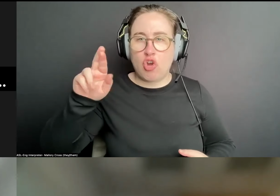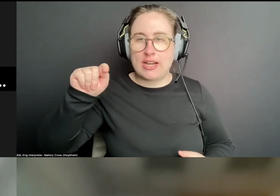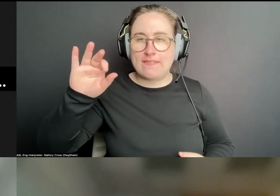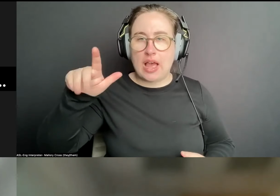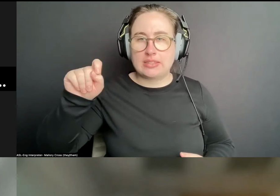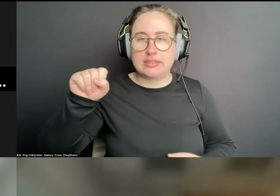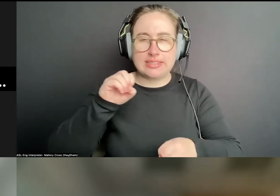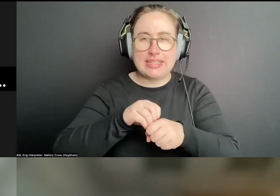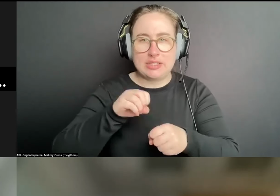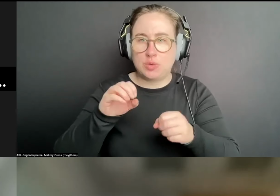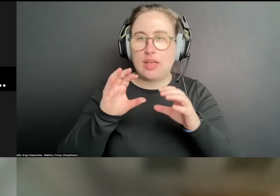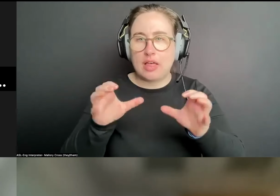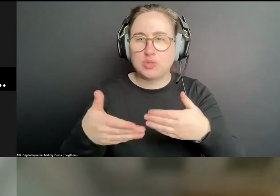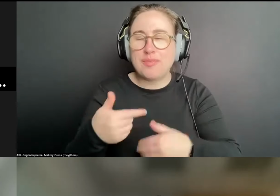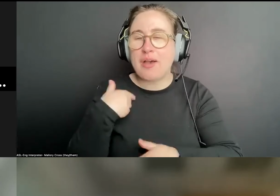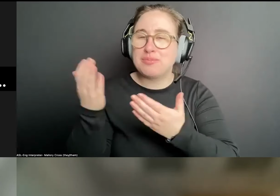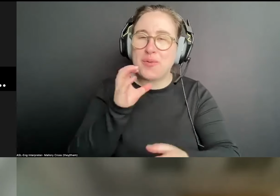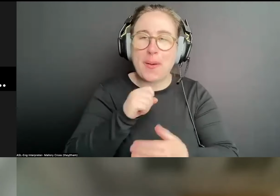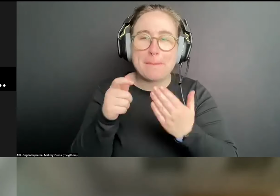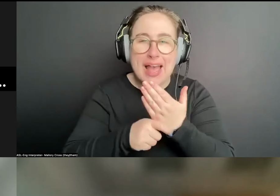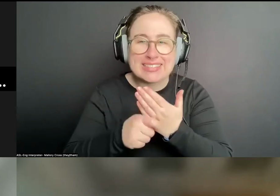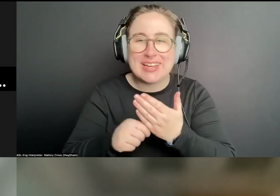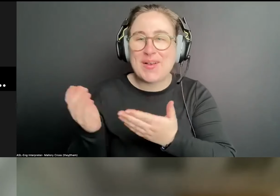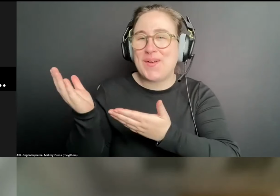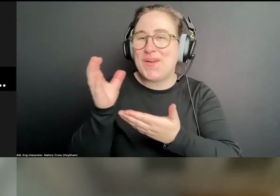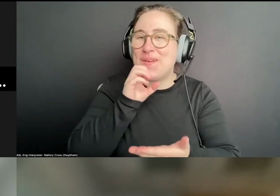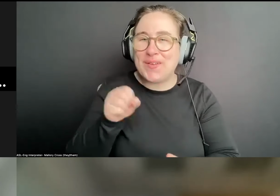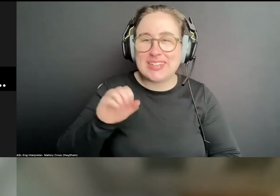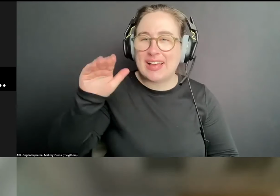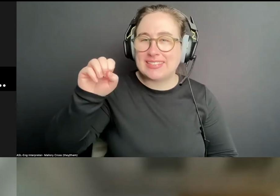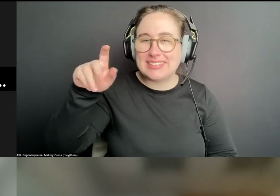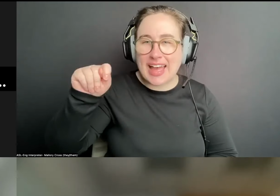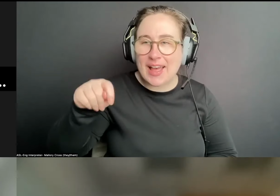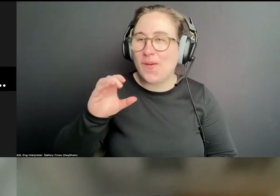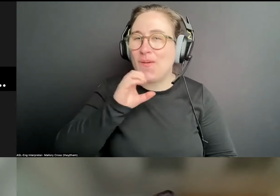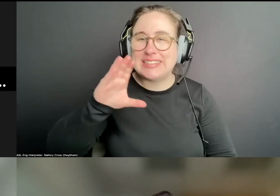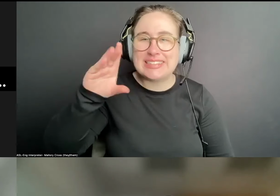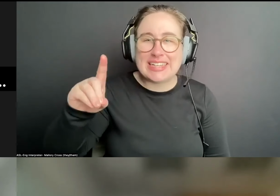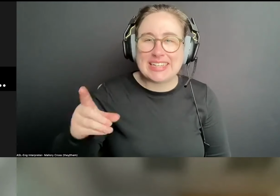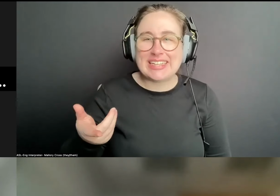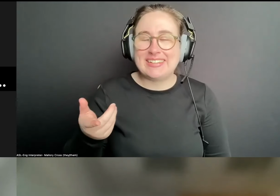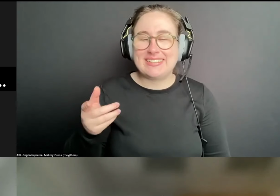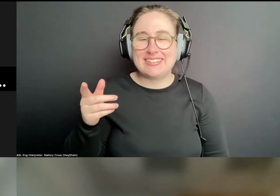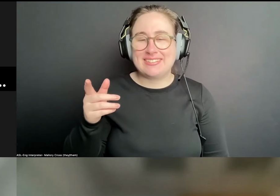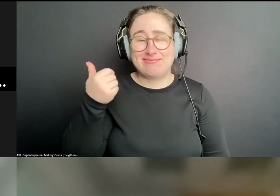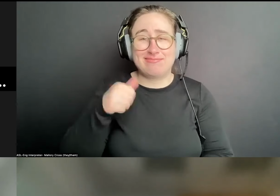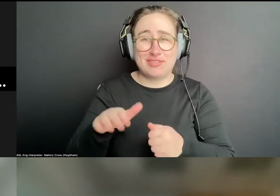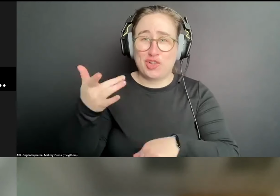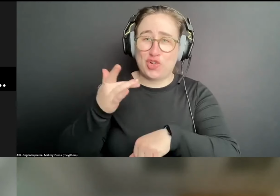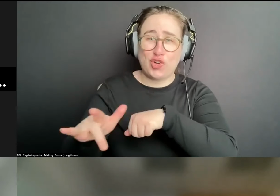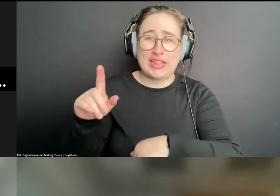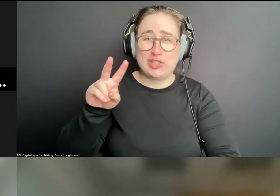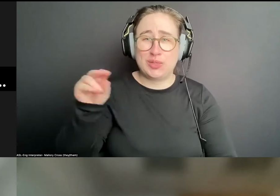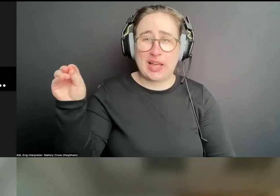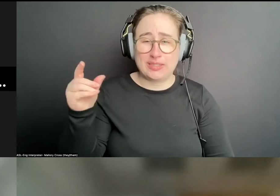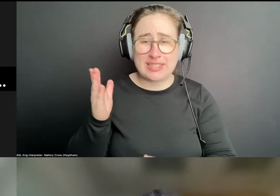was bringing old magazines and cassettes and CDs. And mind you, this is, you know, early 2000, the students